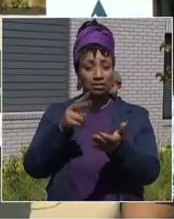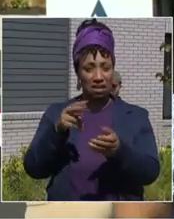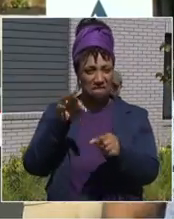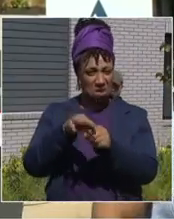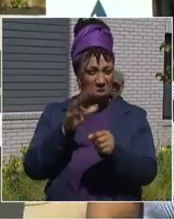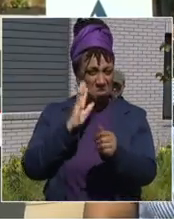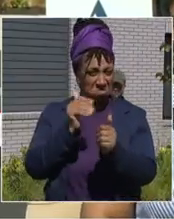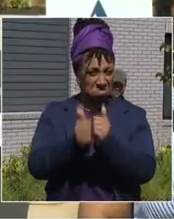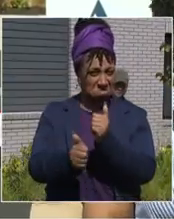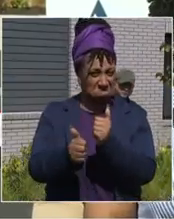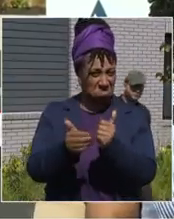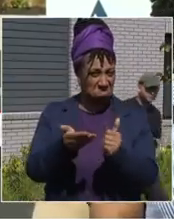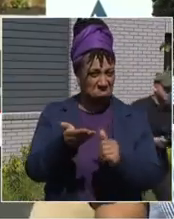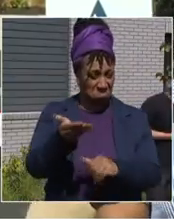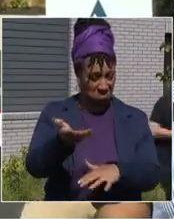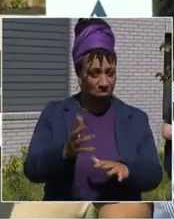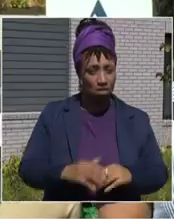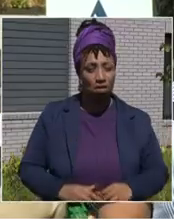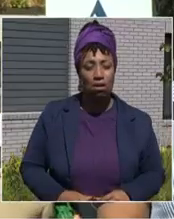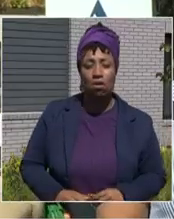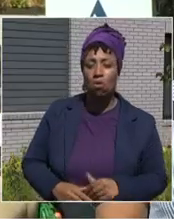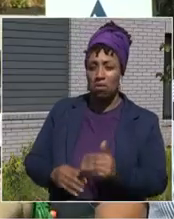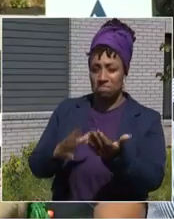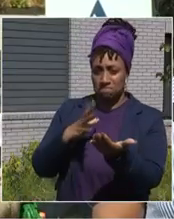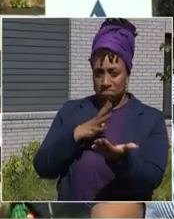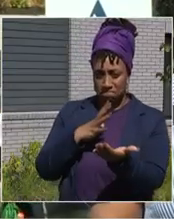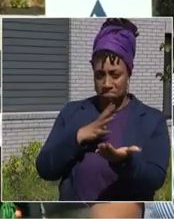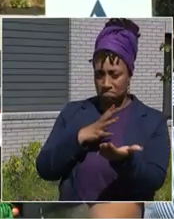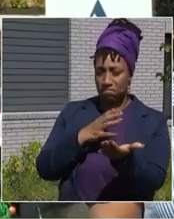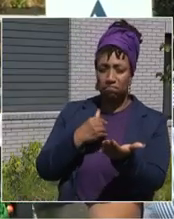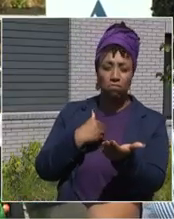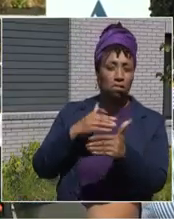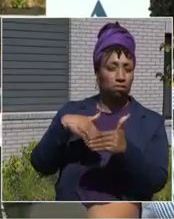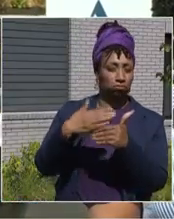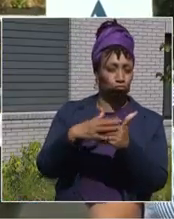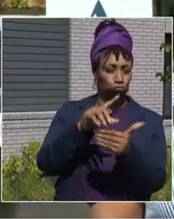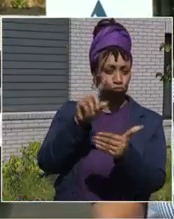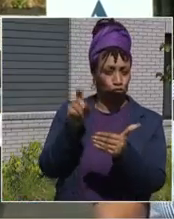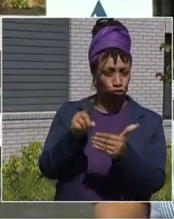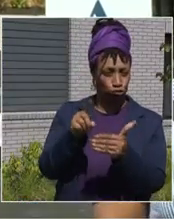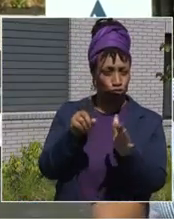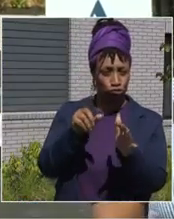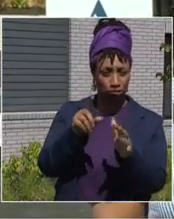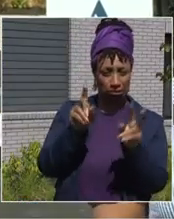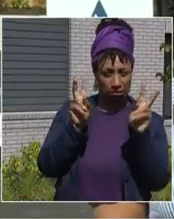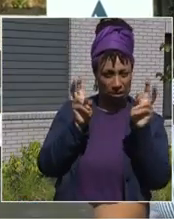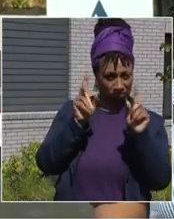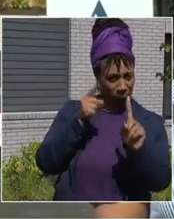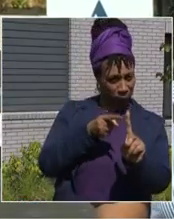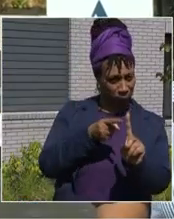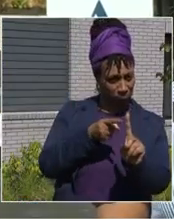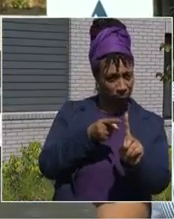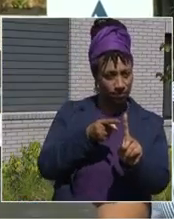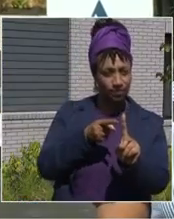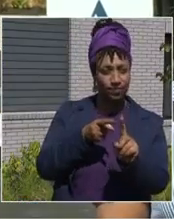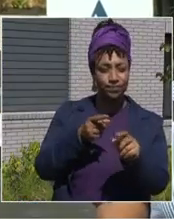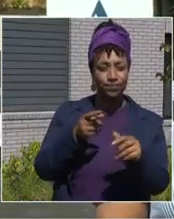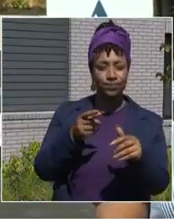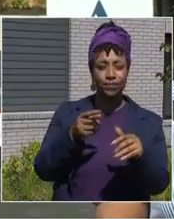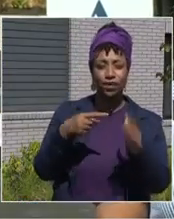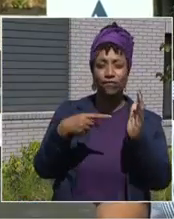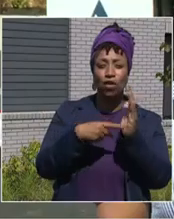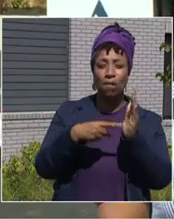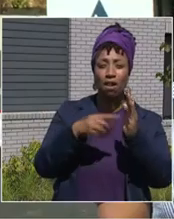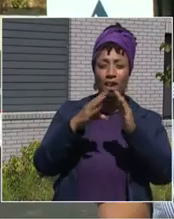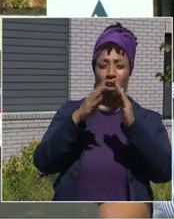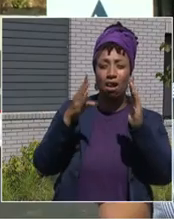Two questions for you, Mayor, if you can hear me. First on topic, I know when we're talking about affordable housing a lot, we're hearing about rental units. So can you